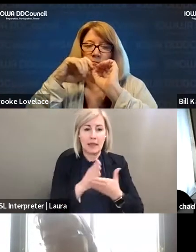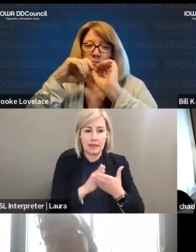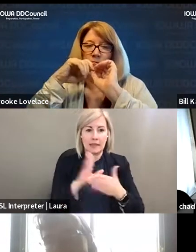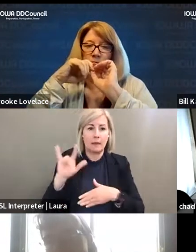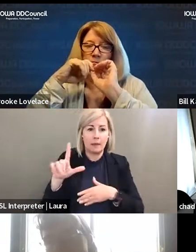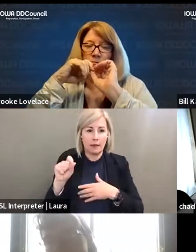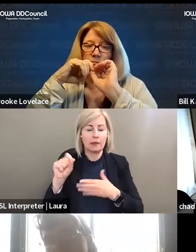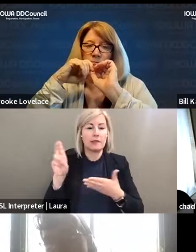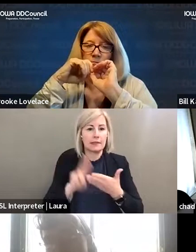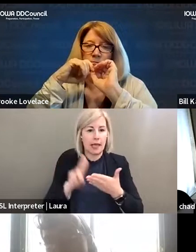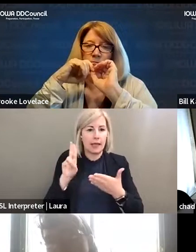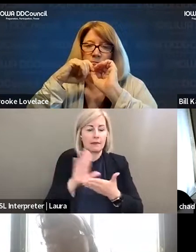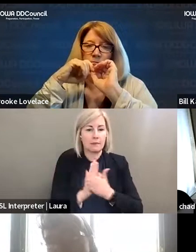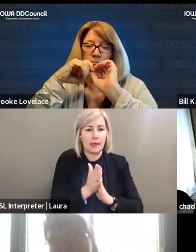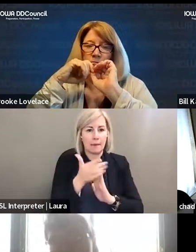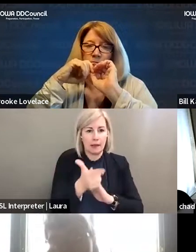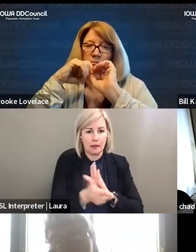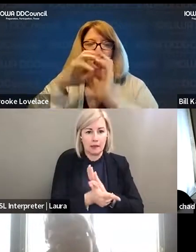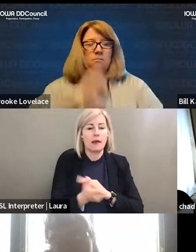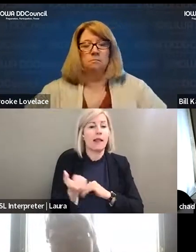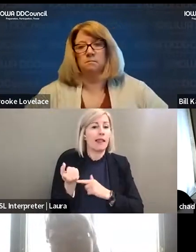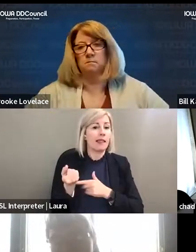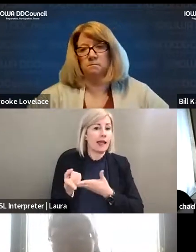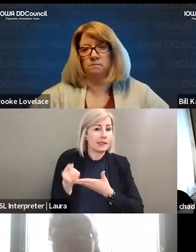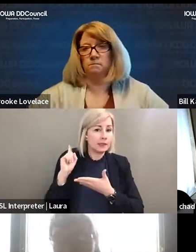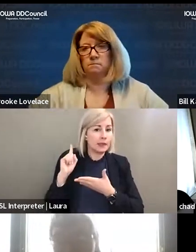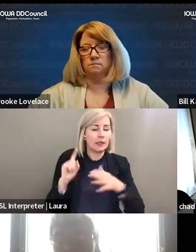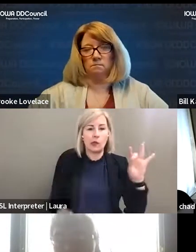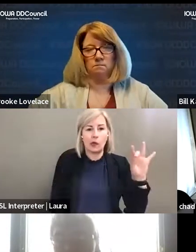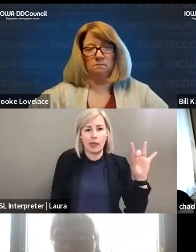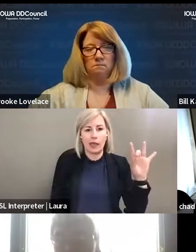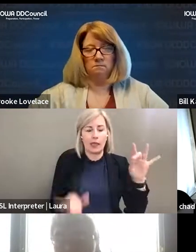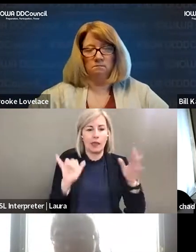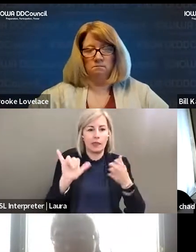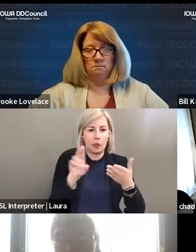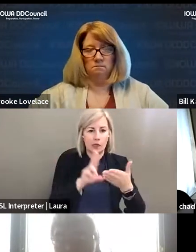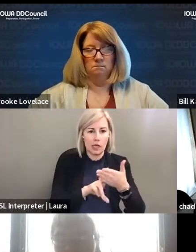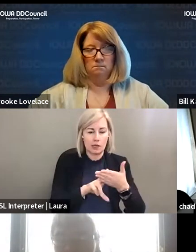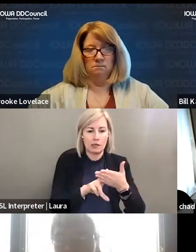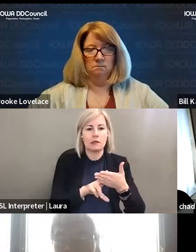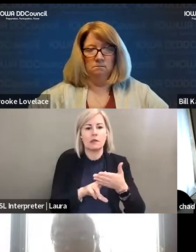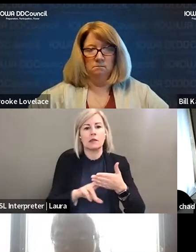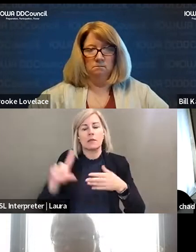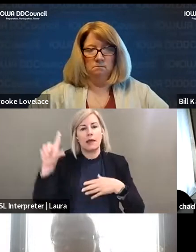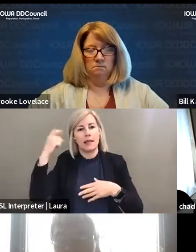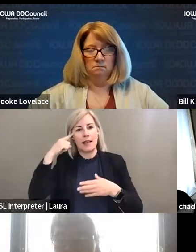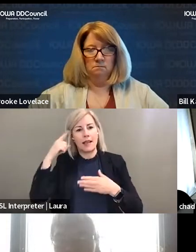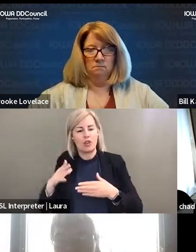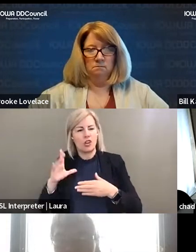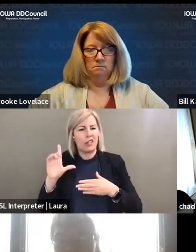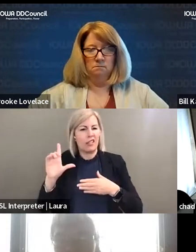law. As of last week, there were only 8 bills that were signed, but then the governor later that